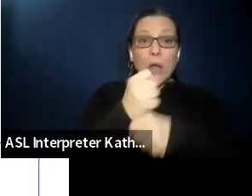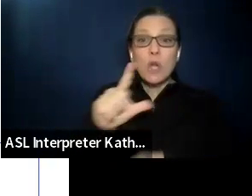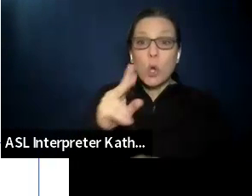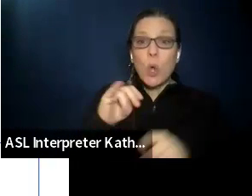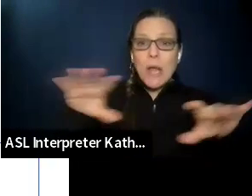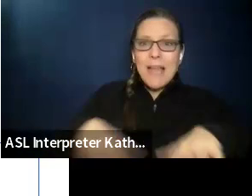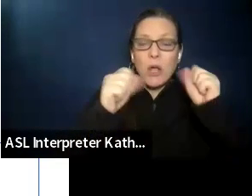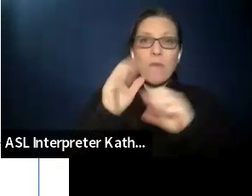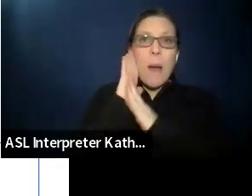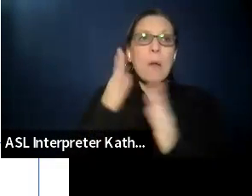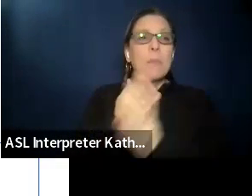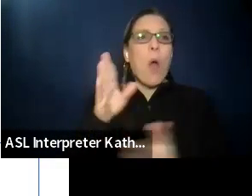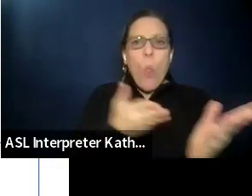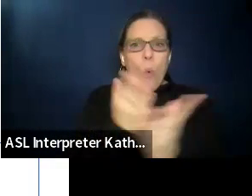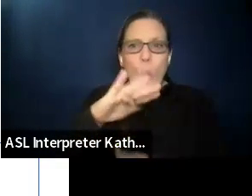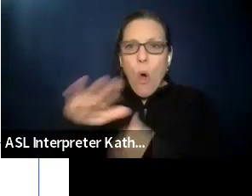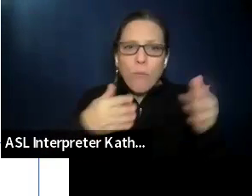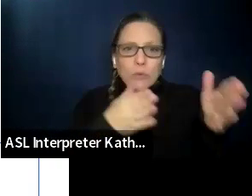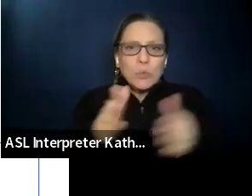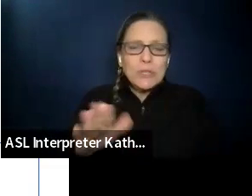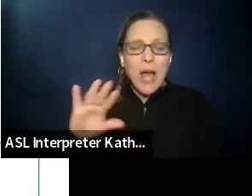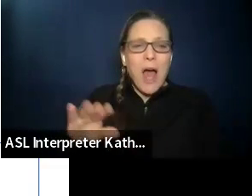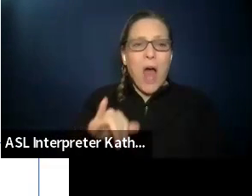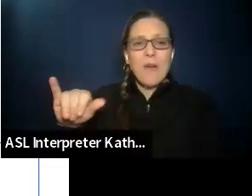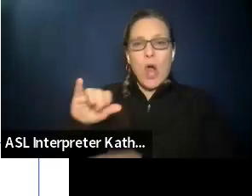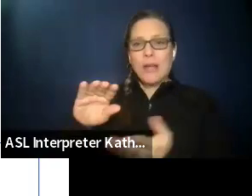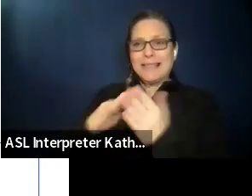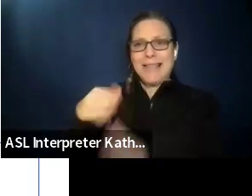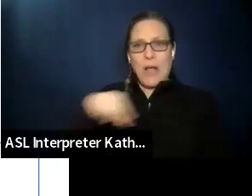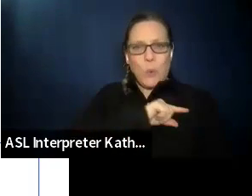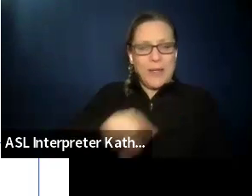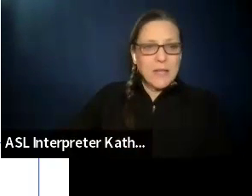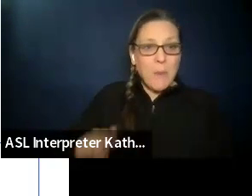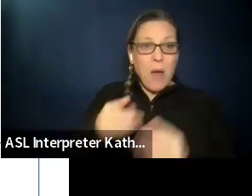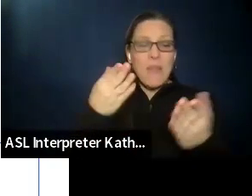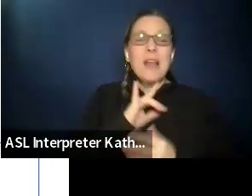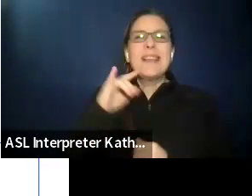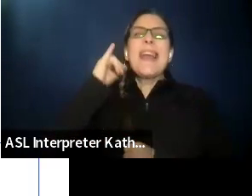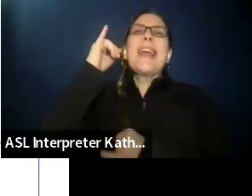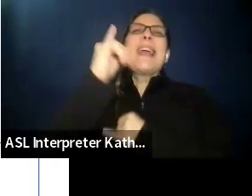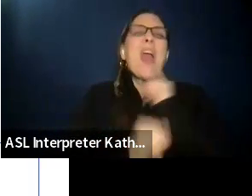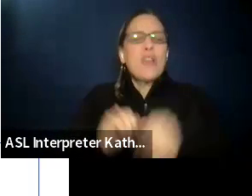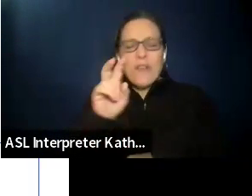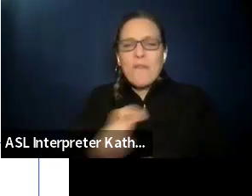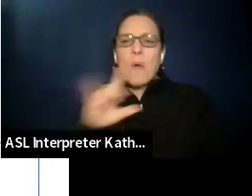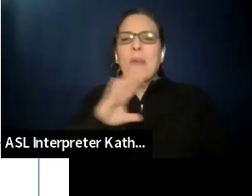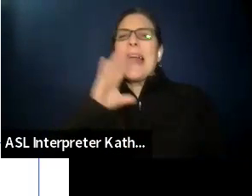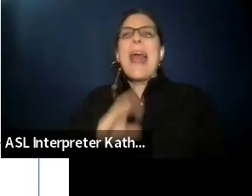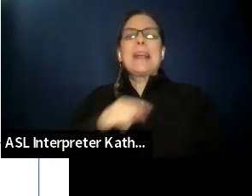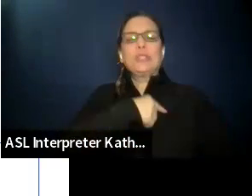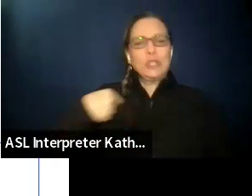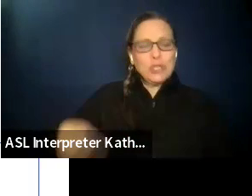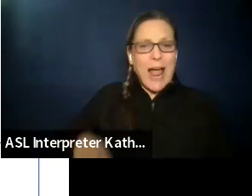bedroom and is running through the streets of Flushing, Queens. What awaits Amy and Luna is an international adventure filled with an ancient Chinese legend, a